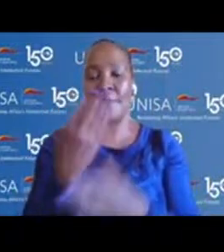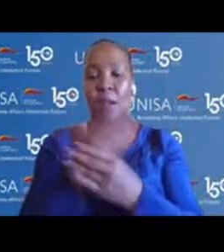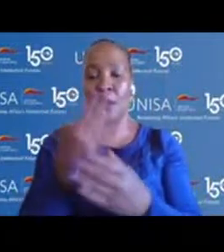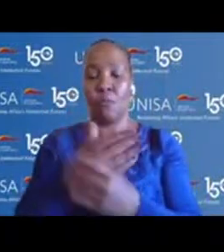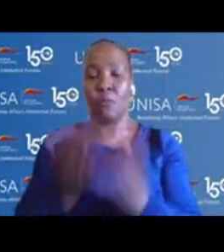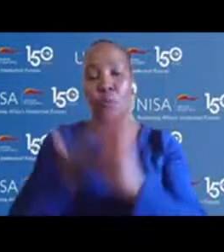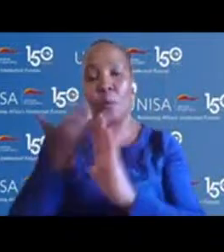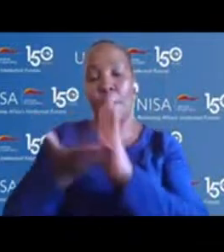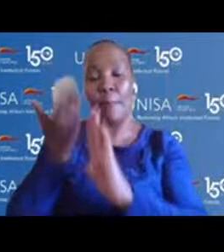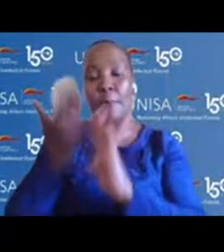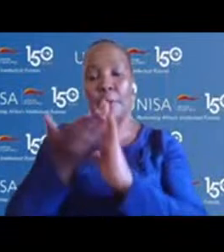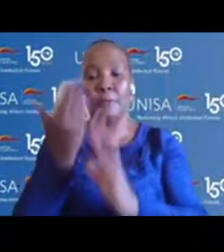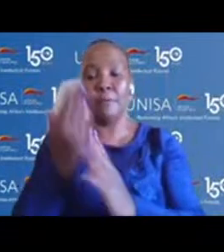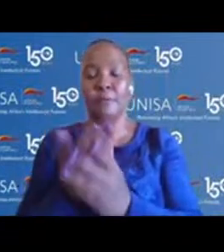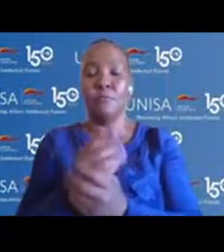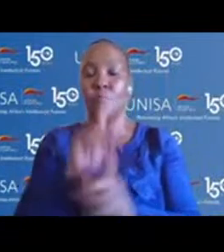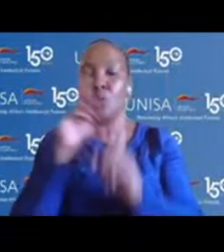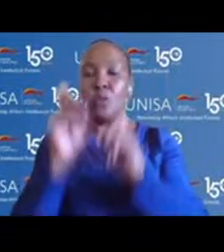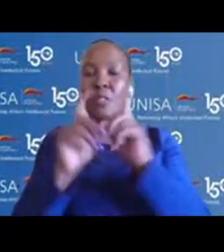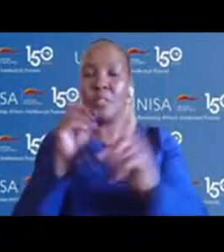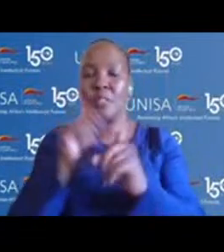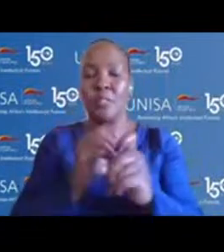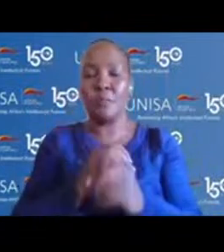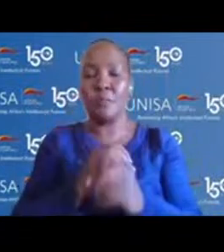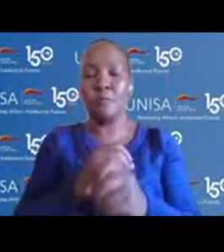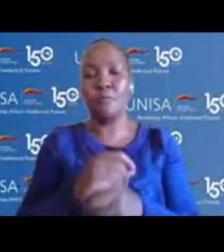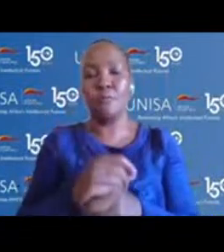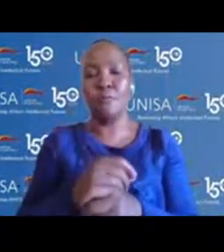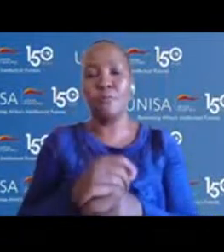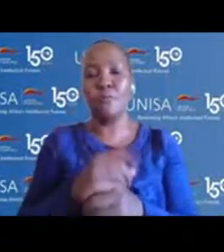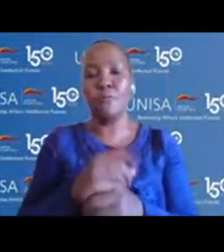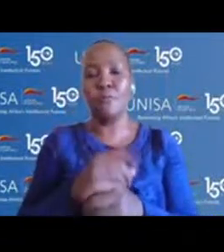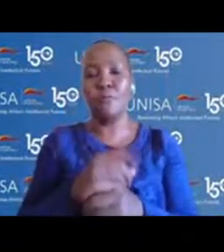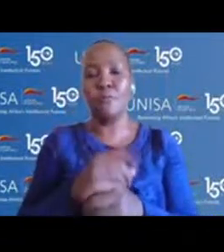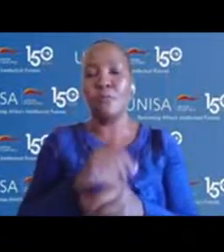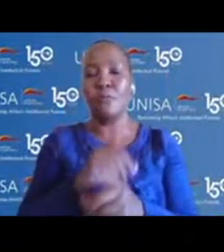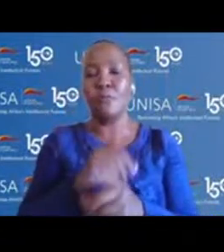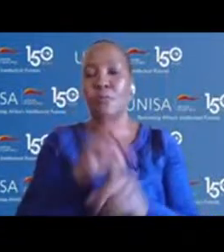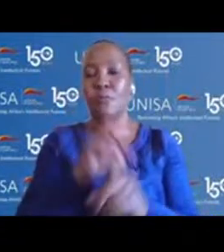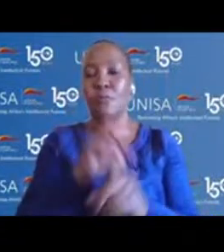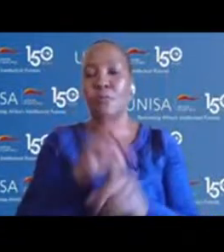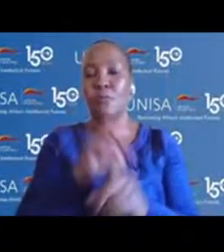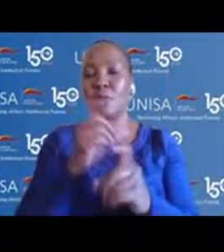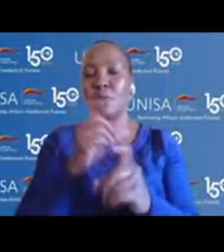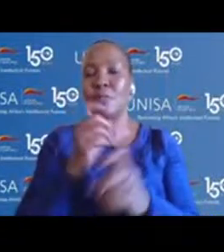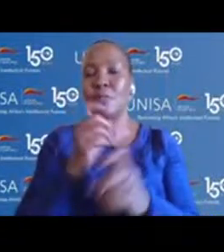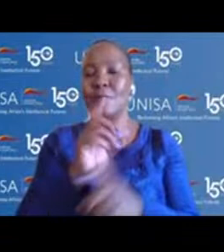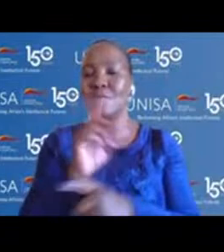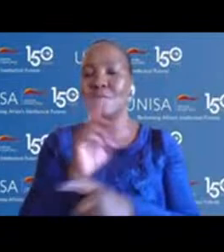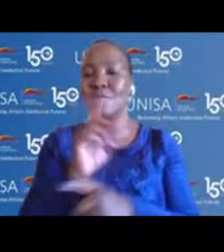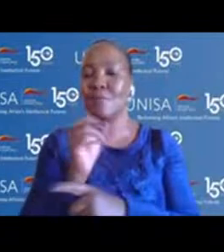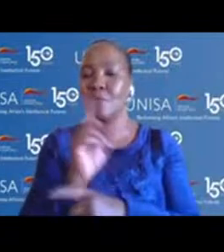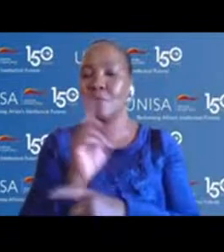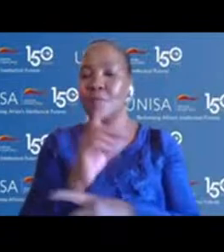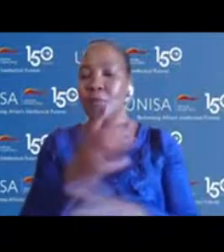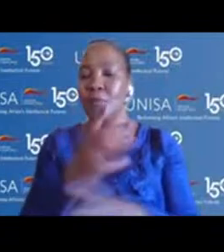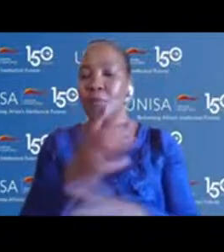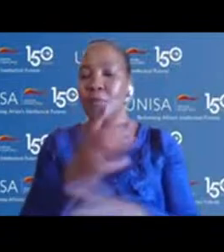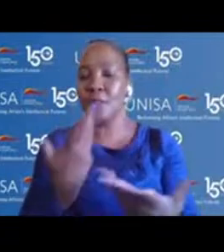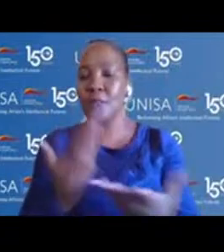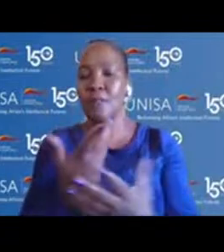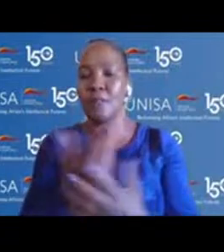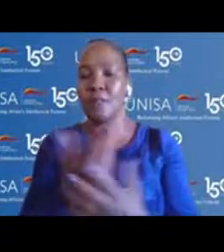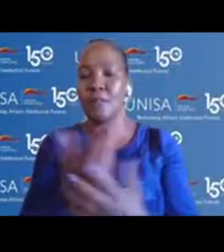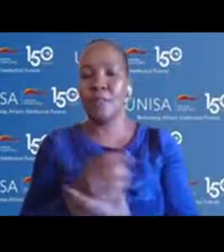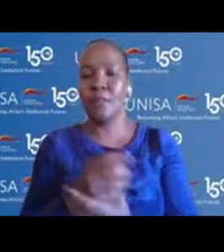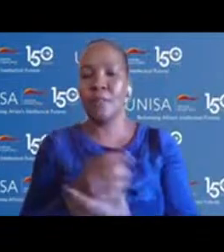Now, a common question is, and students, you guys ask this quite often, if my file size is too big, what can I do? I've saved it as